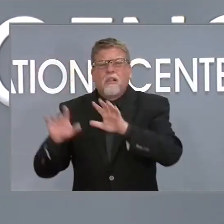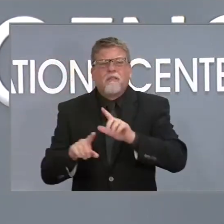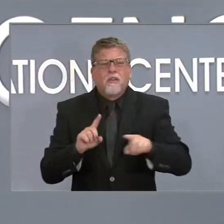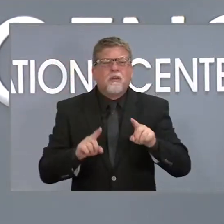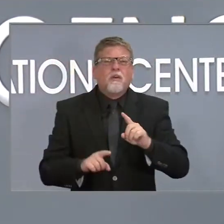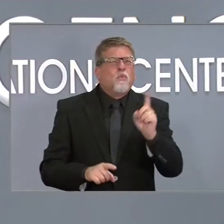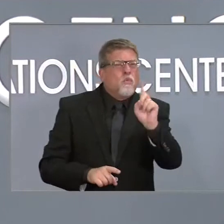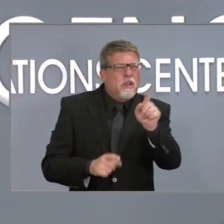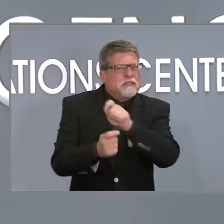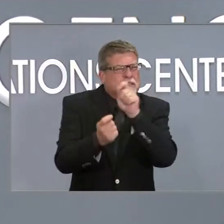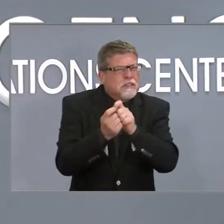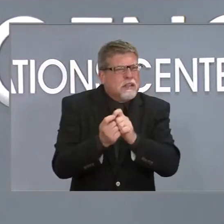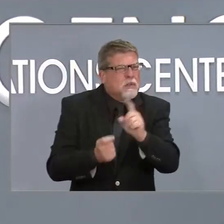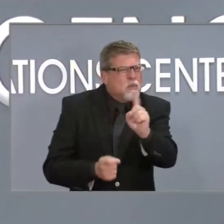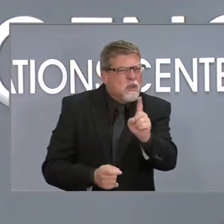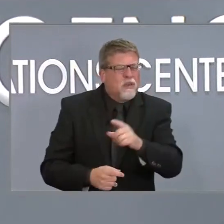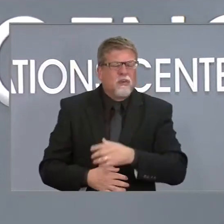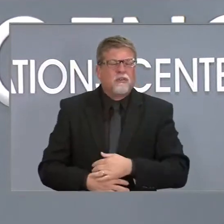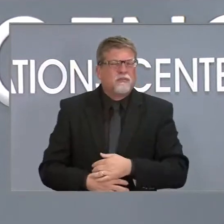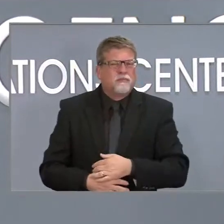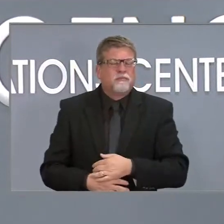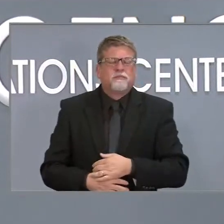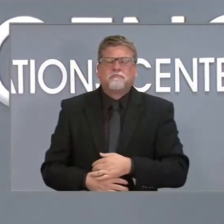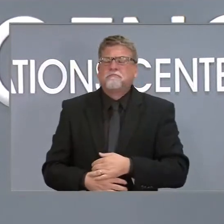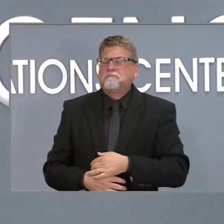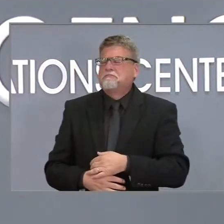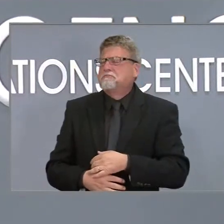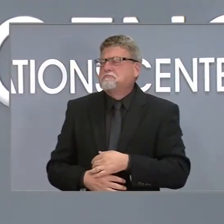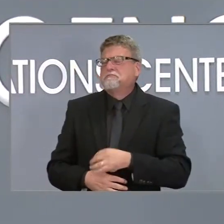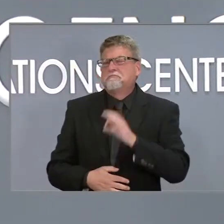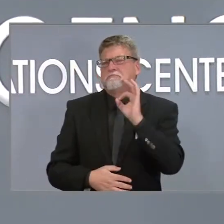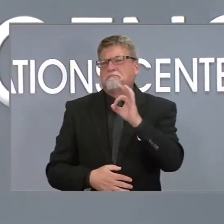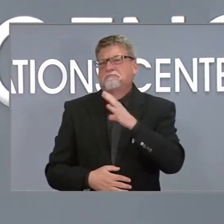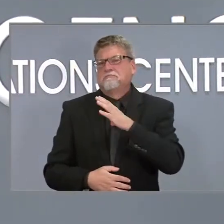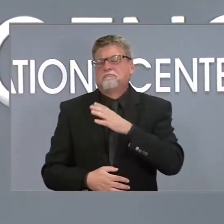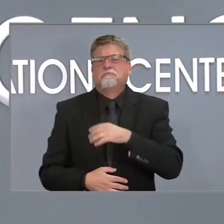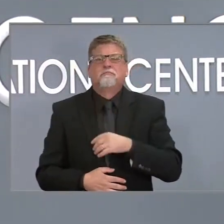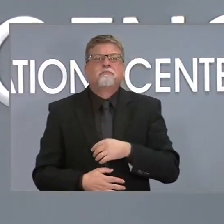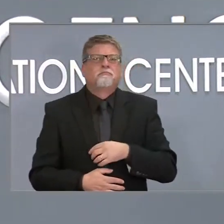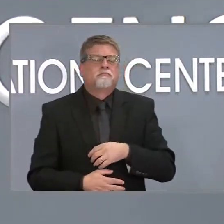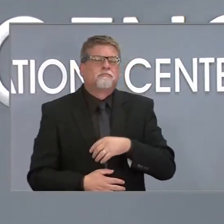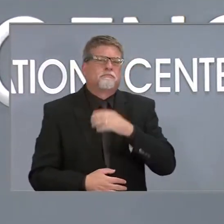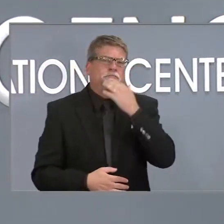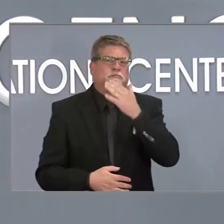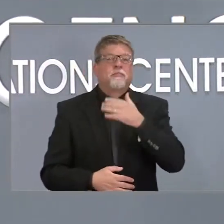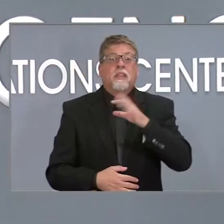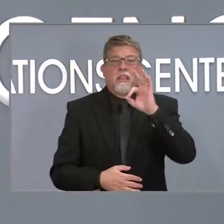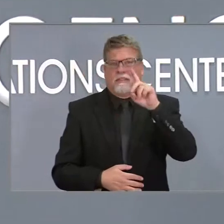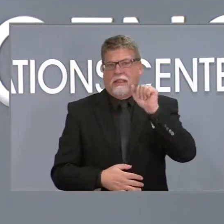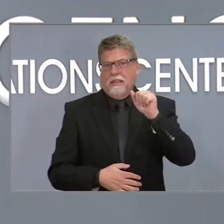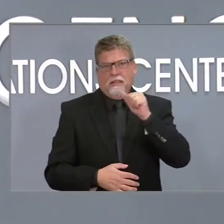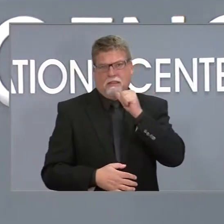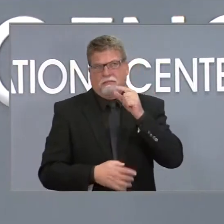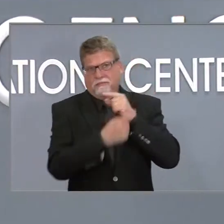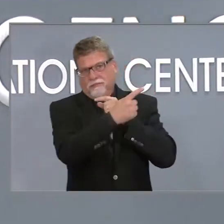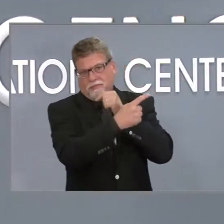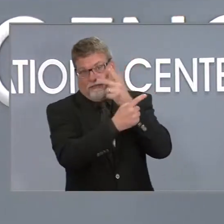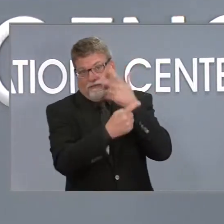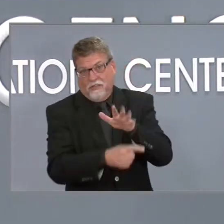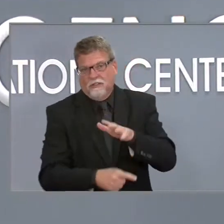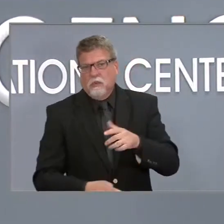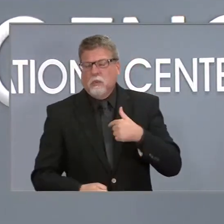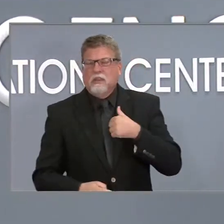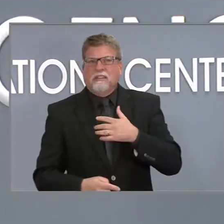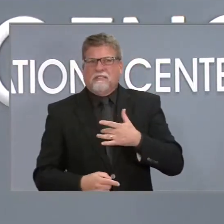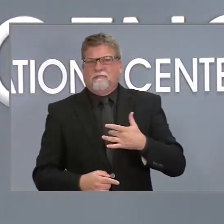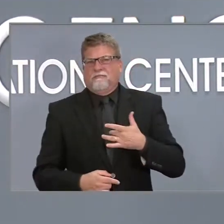their kids vaccinated? Sure. Well, thank you. First, like I said, the FDA and CDC are still doing their work. We think the earliest